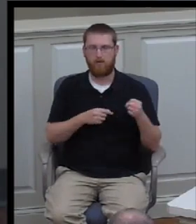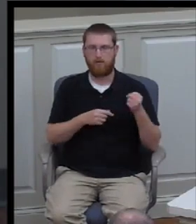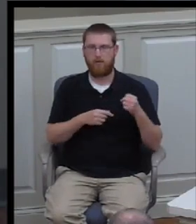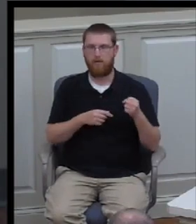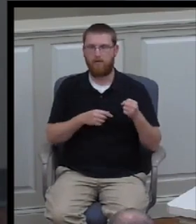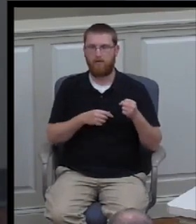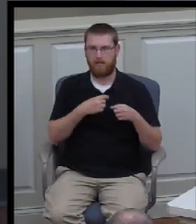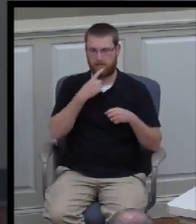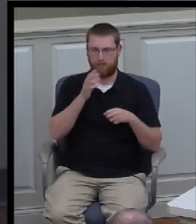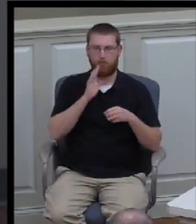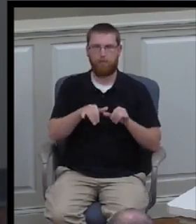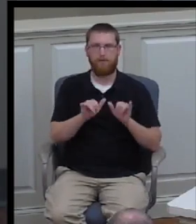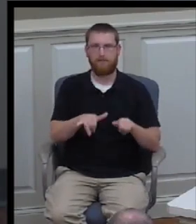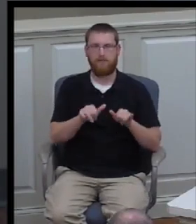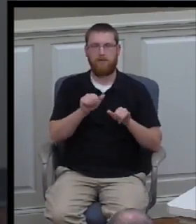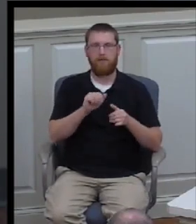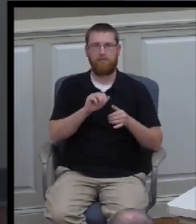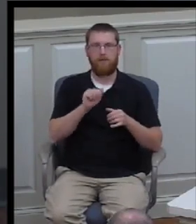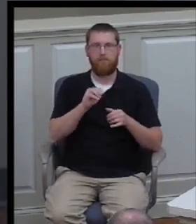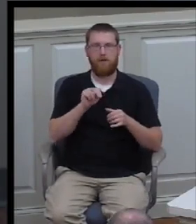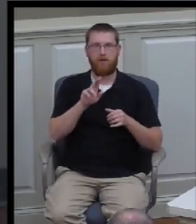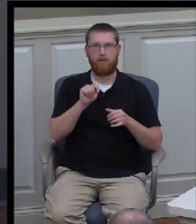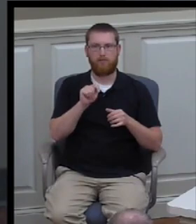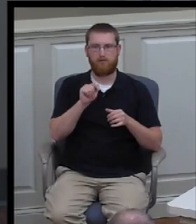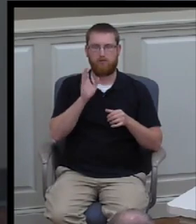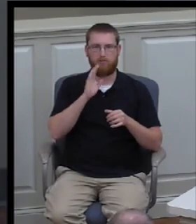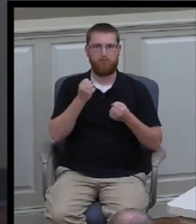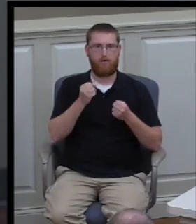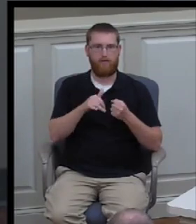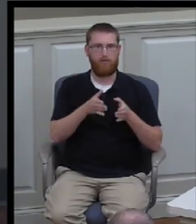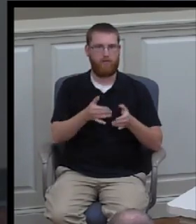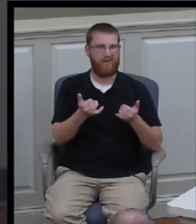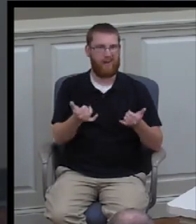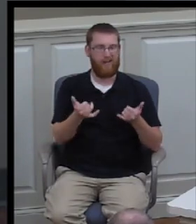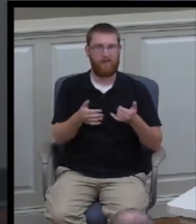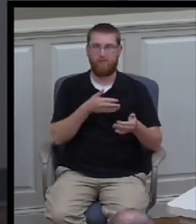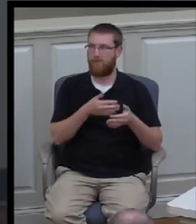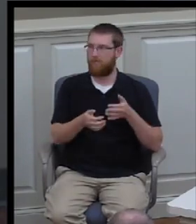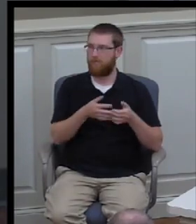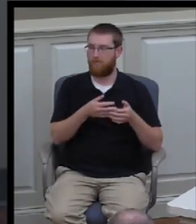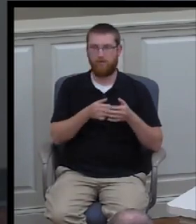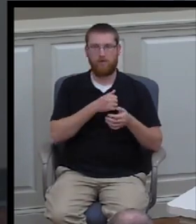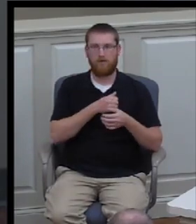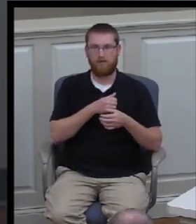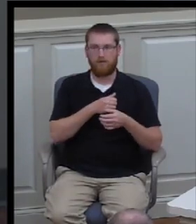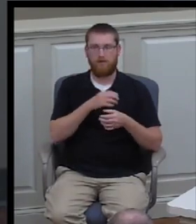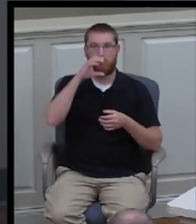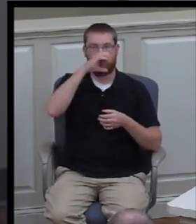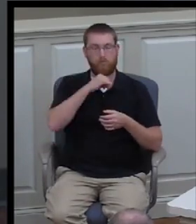Well, it says that it'll be the same amount that would generally follow that route now That's good. And the assumption